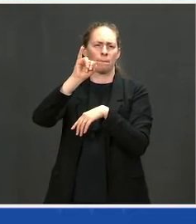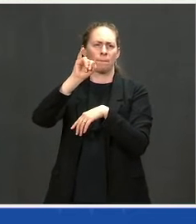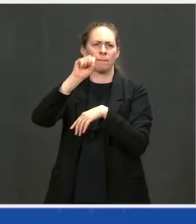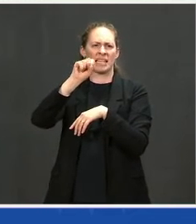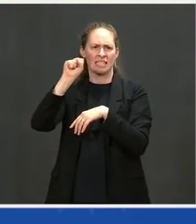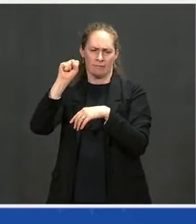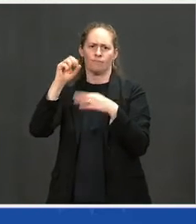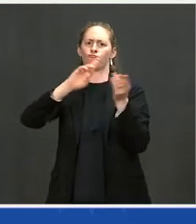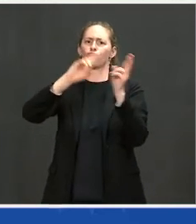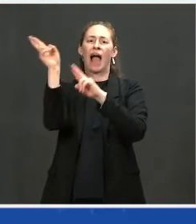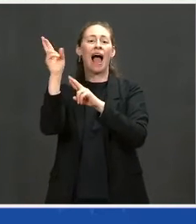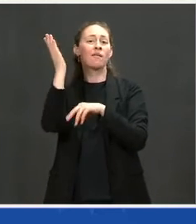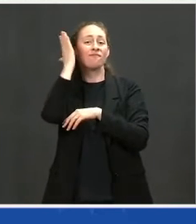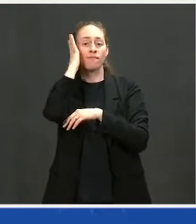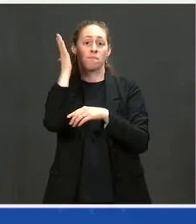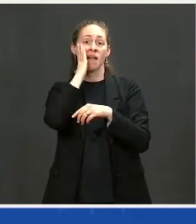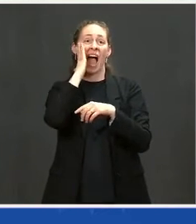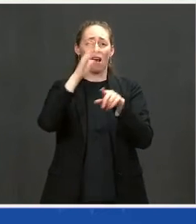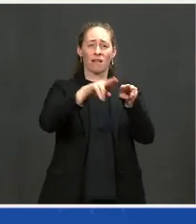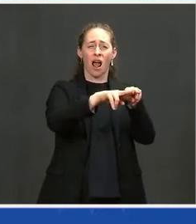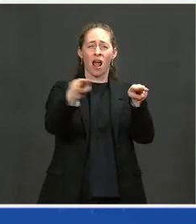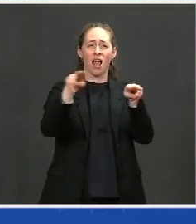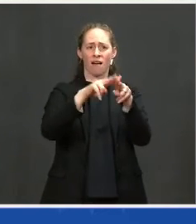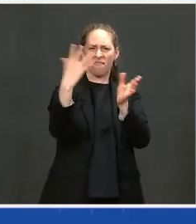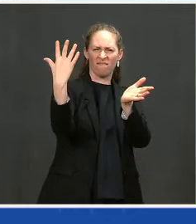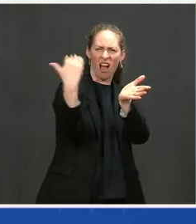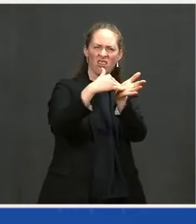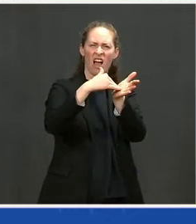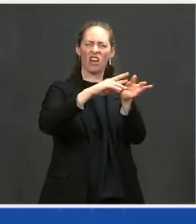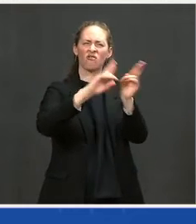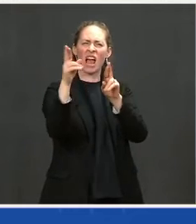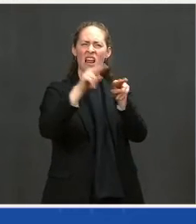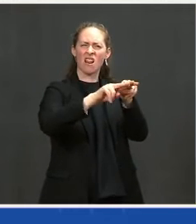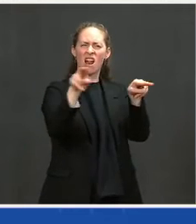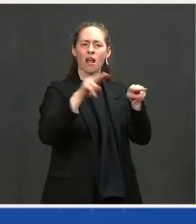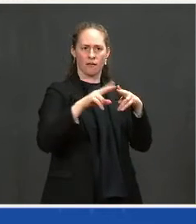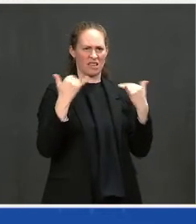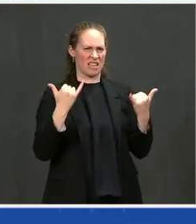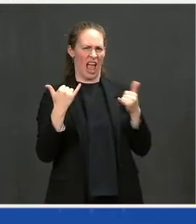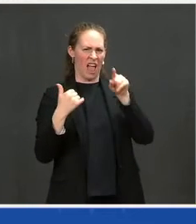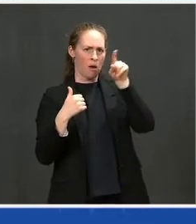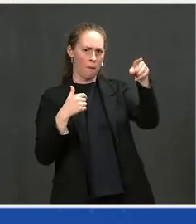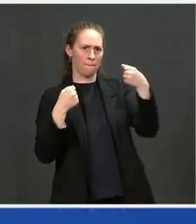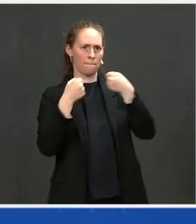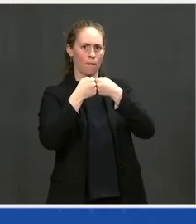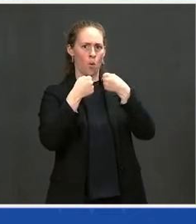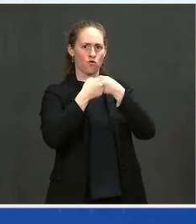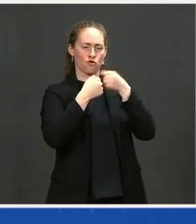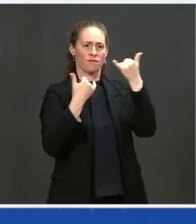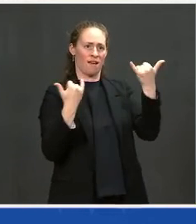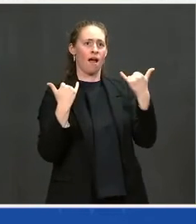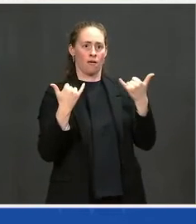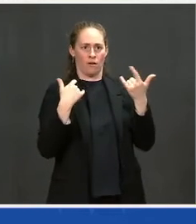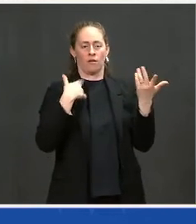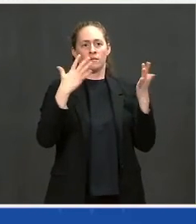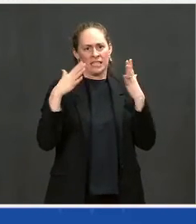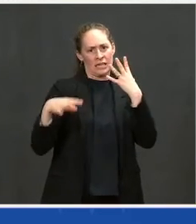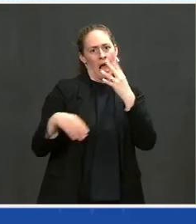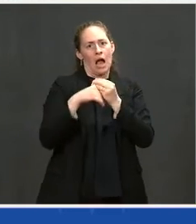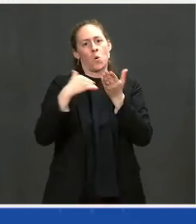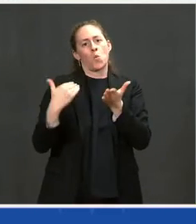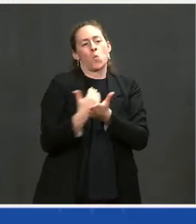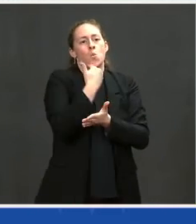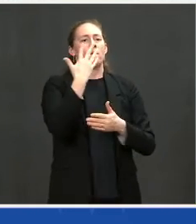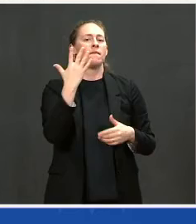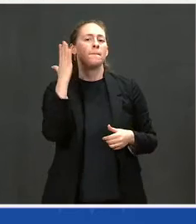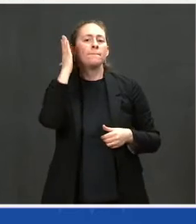available, 5,000 beds in the Texas border. So we're building back up the capacity that should have